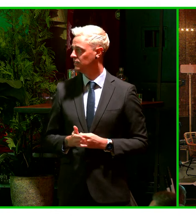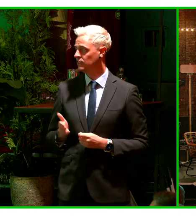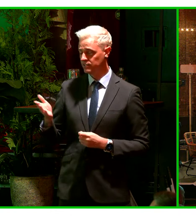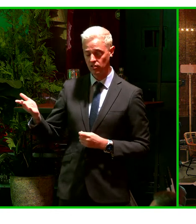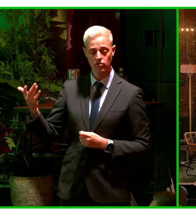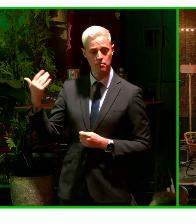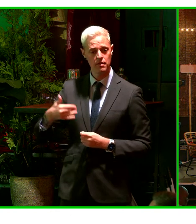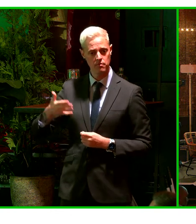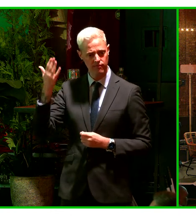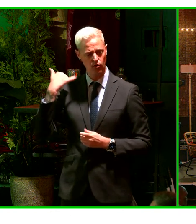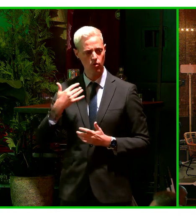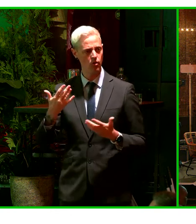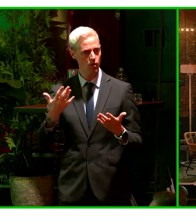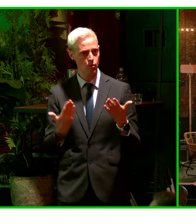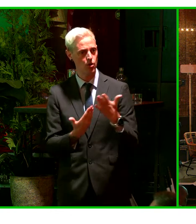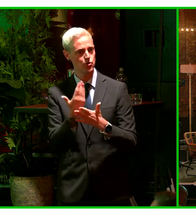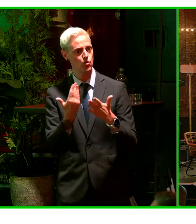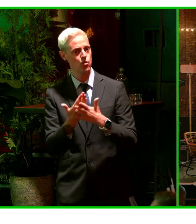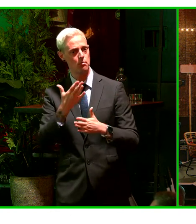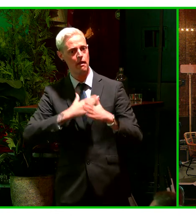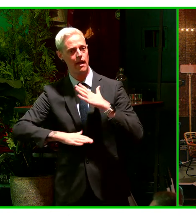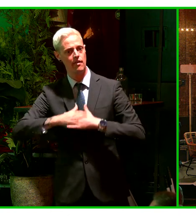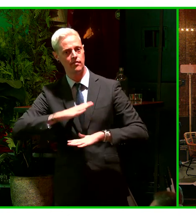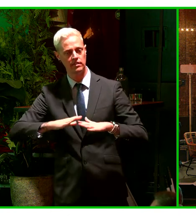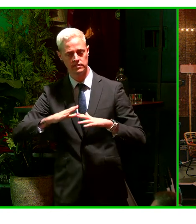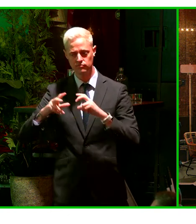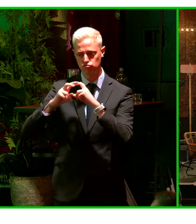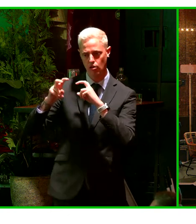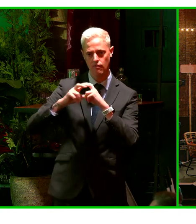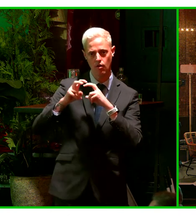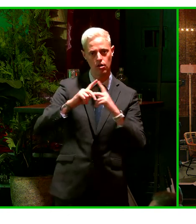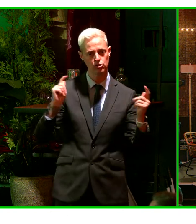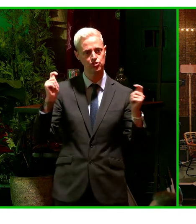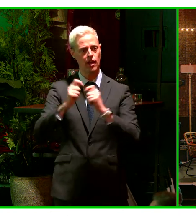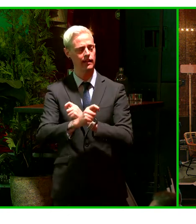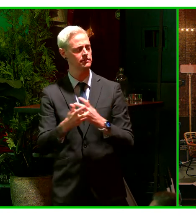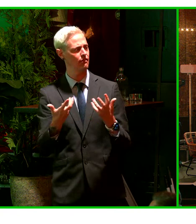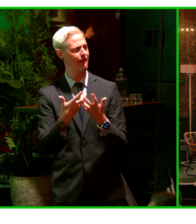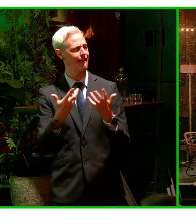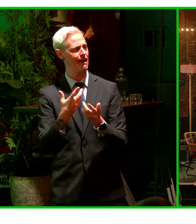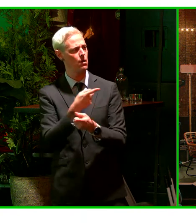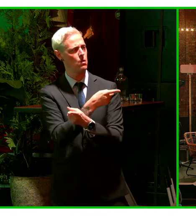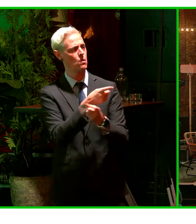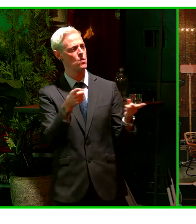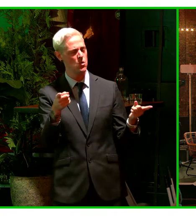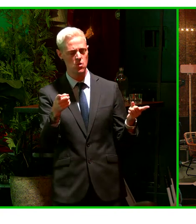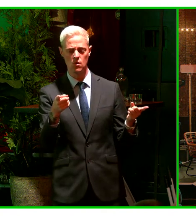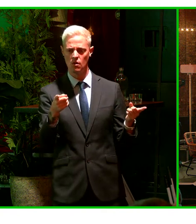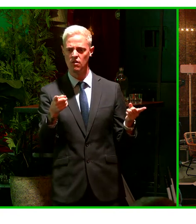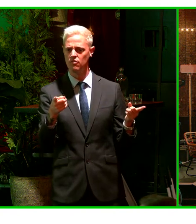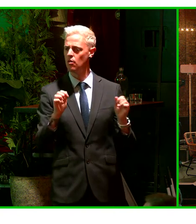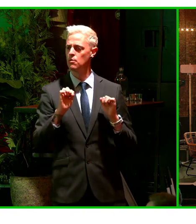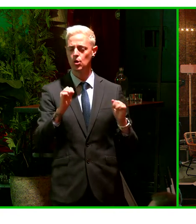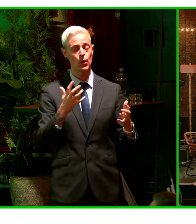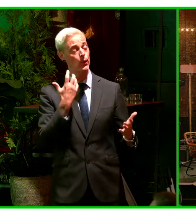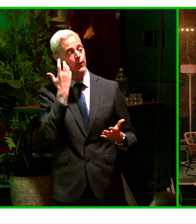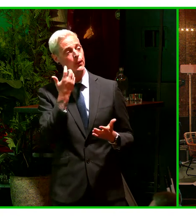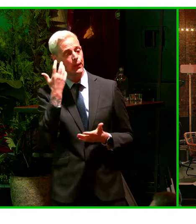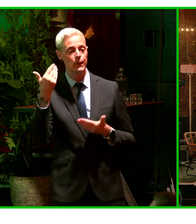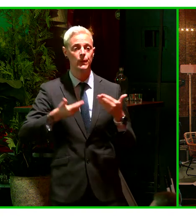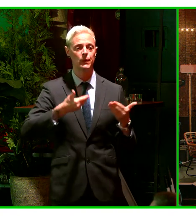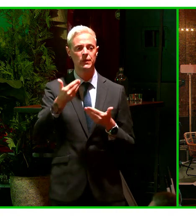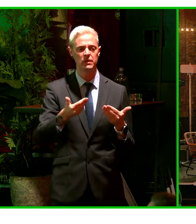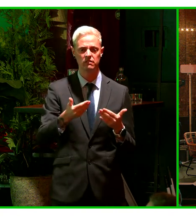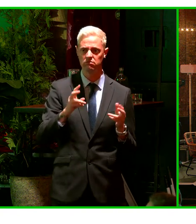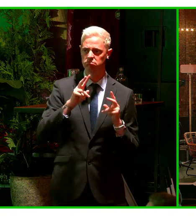us to encourage new behaviours, new ways of travel. How do we get people out of their certainly days like today, you know, weather